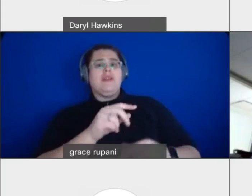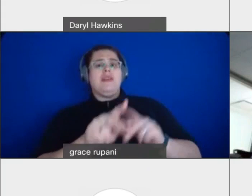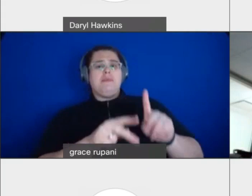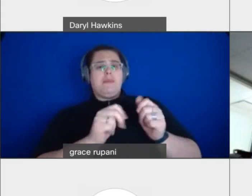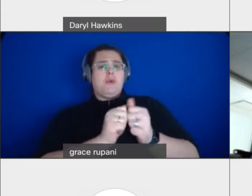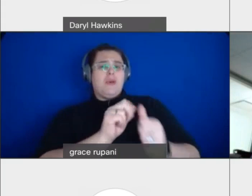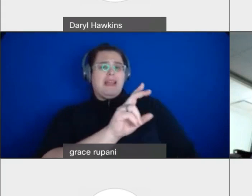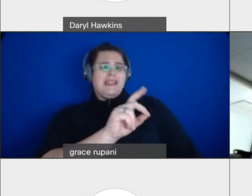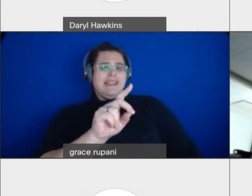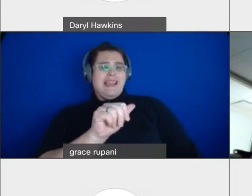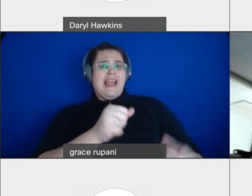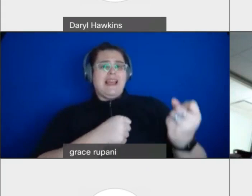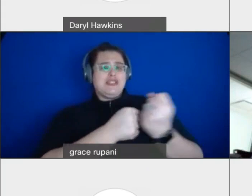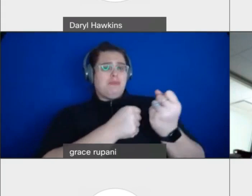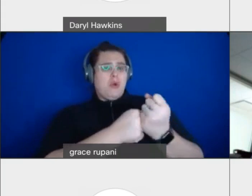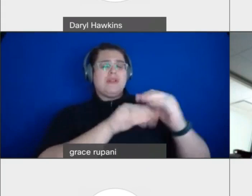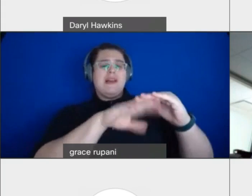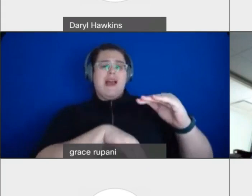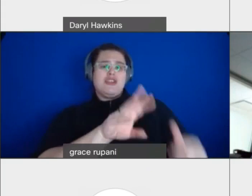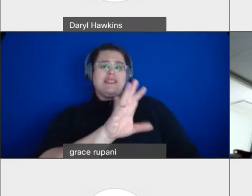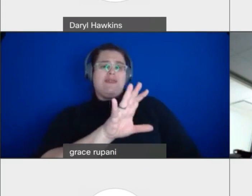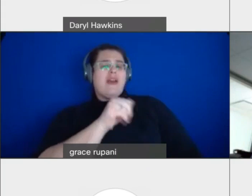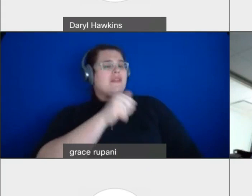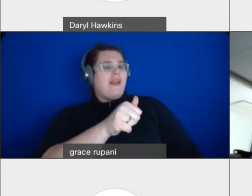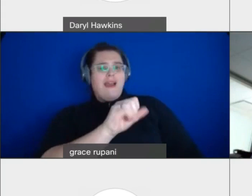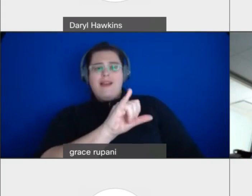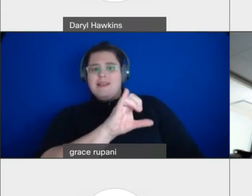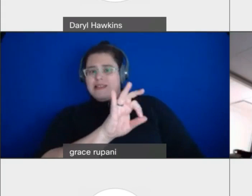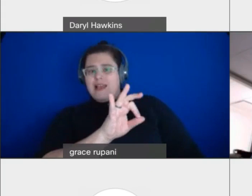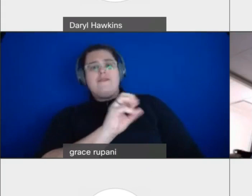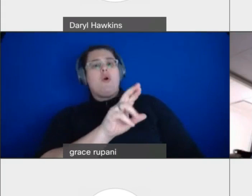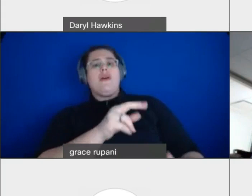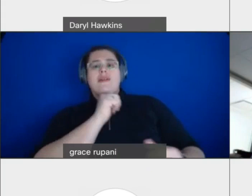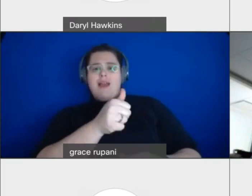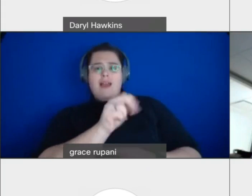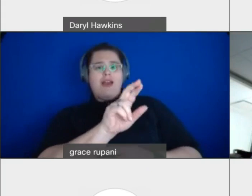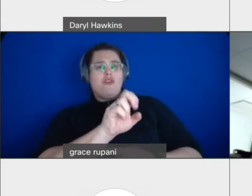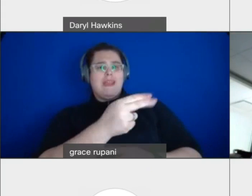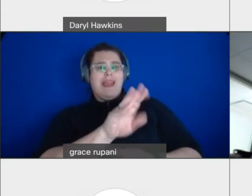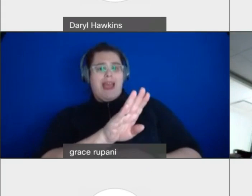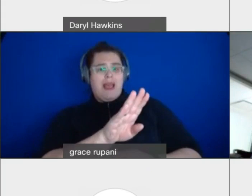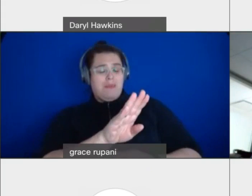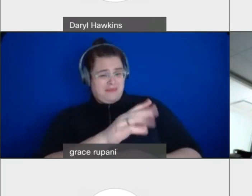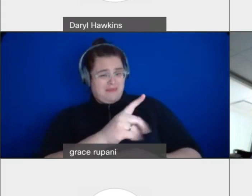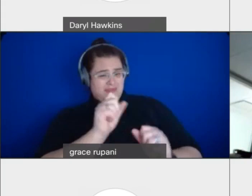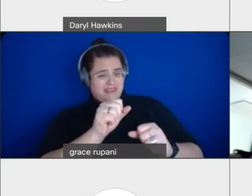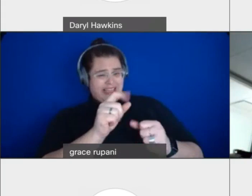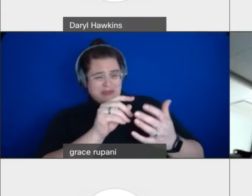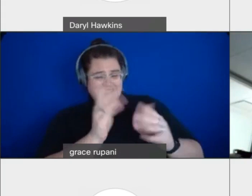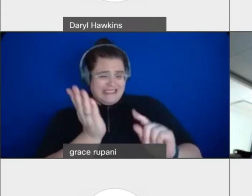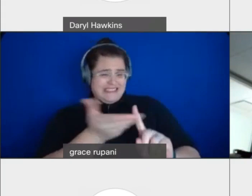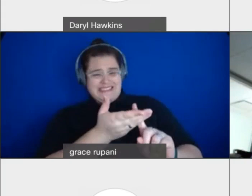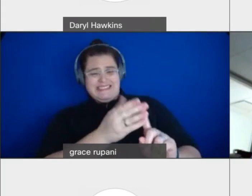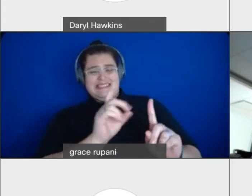are under 65 and not in ICFs or rehab for the priority list for